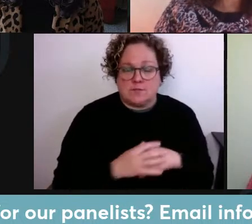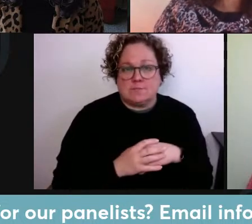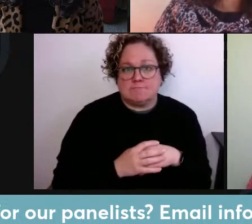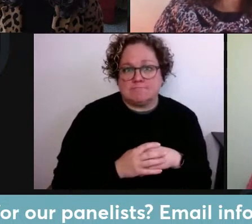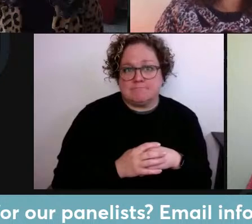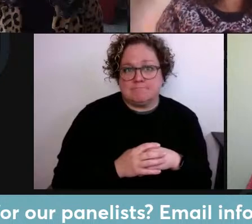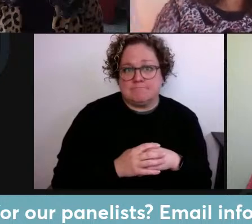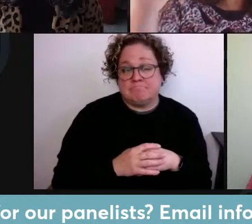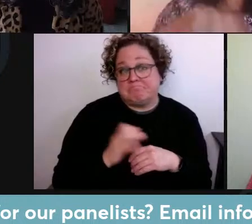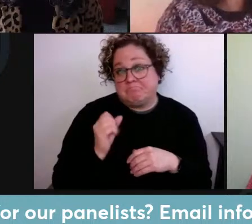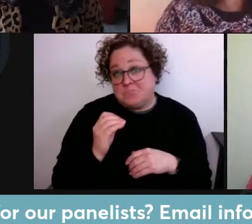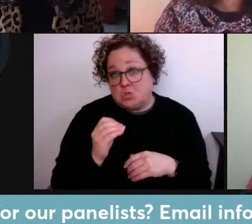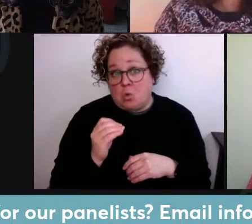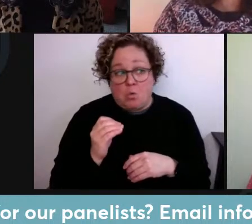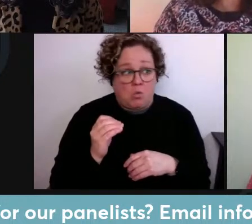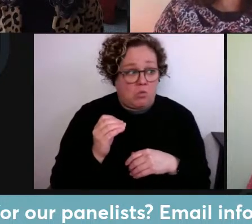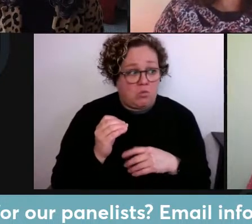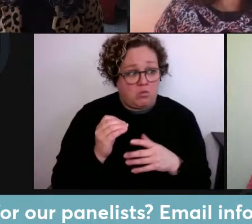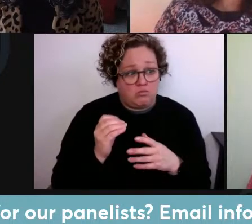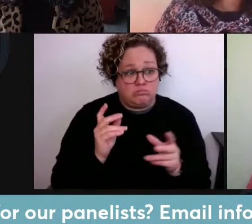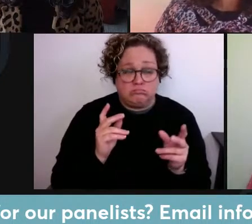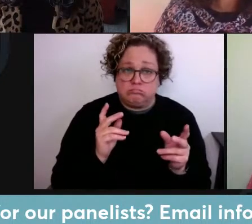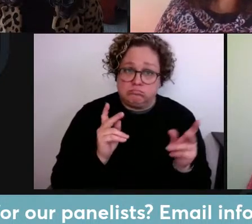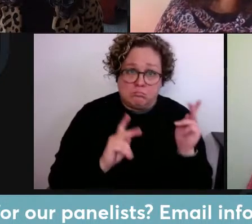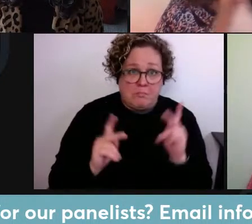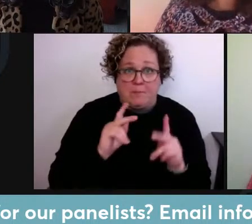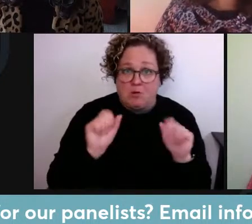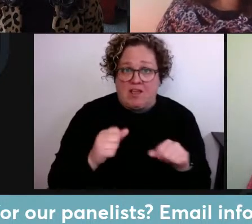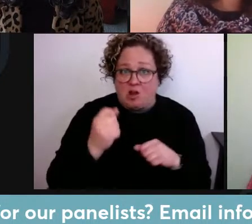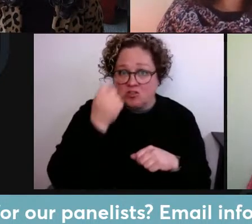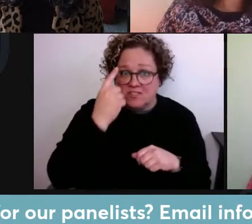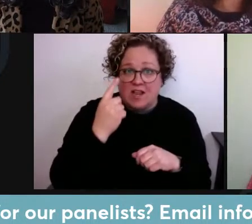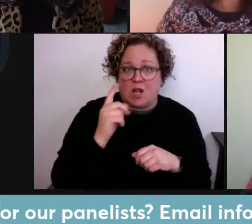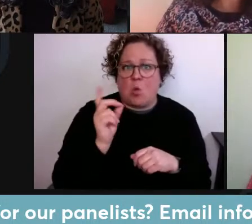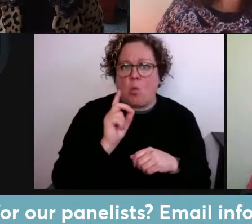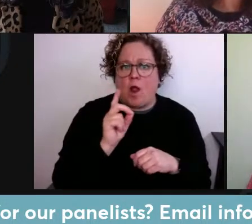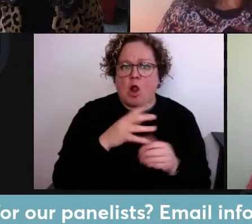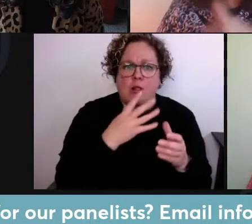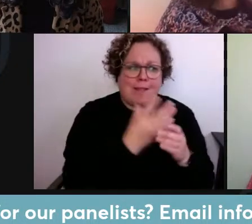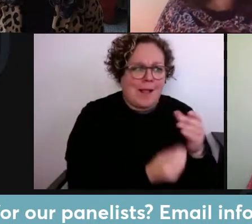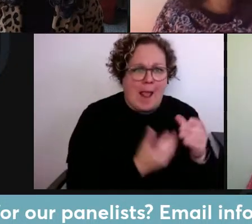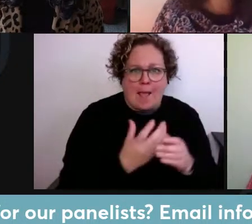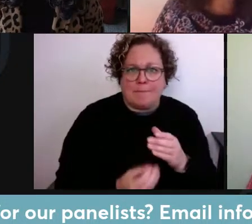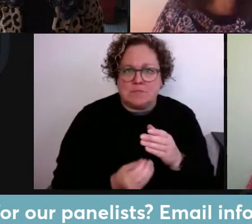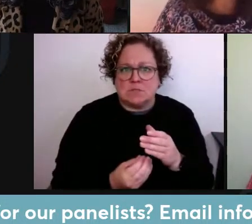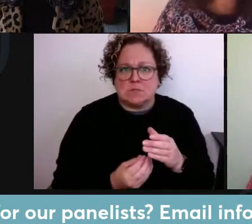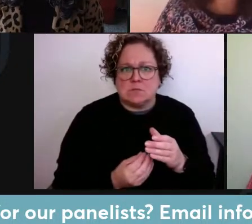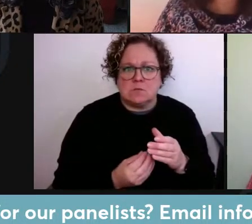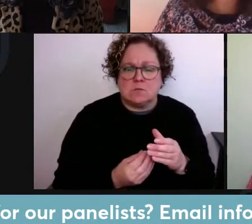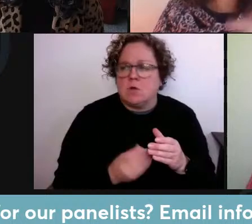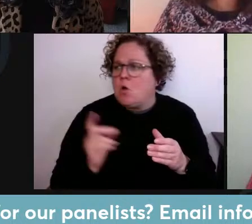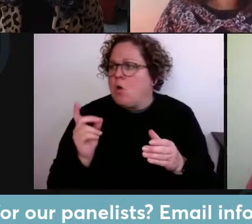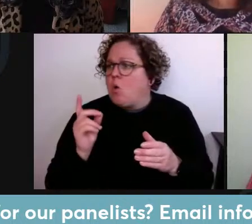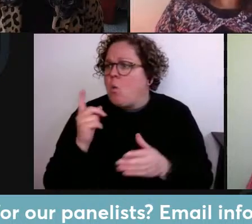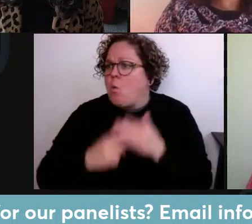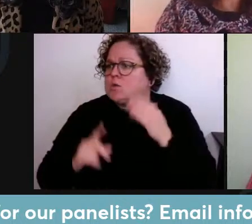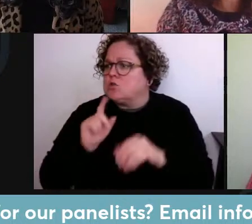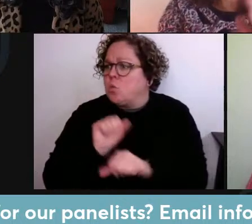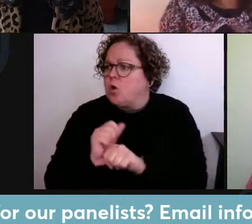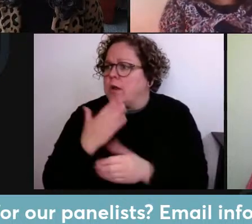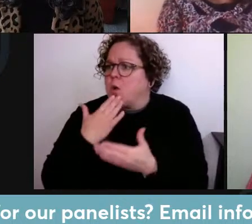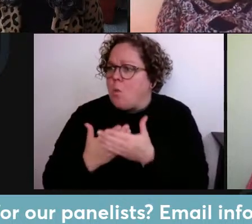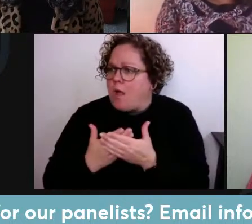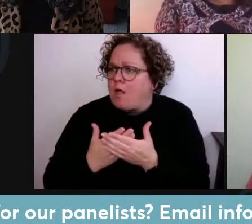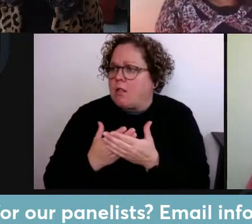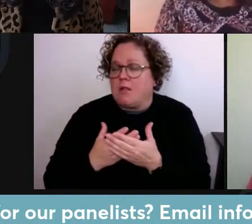can understand where the downfalls are and what's working really good and keep that one up. Thank